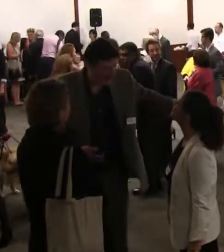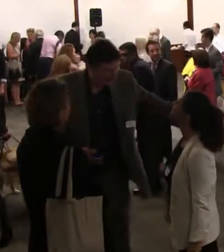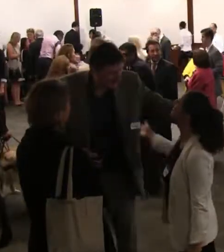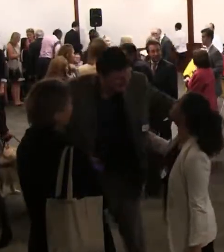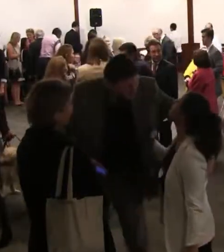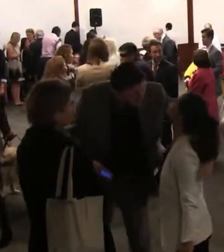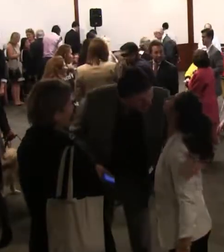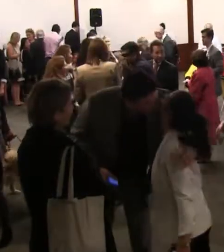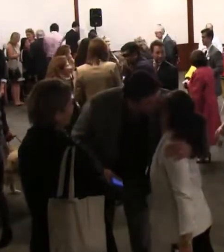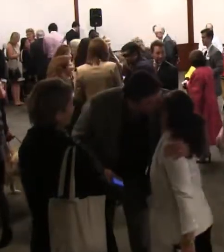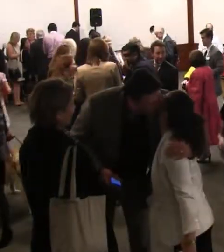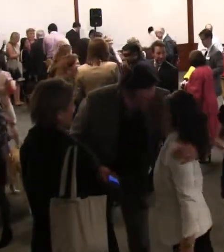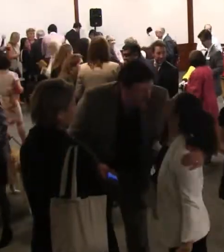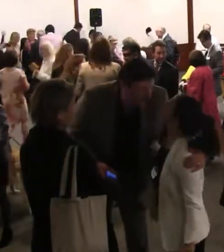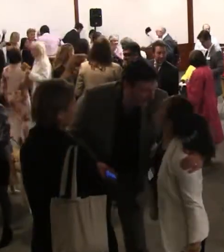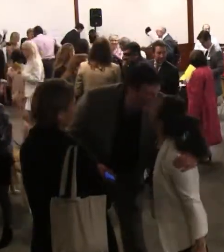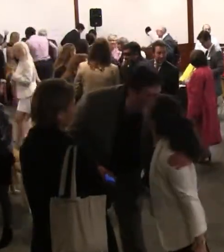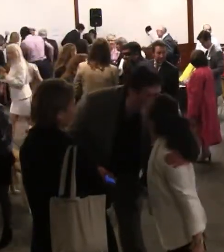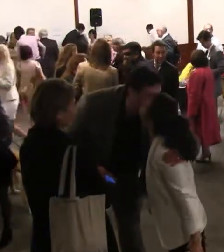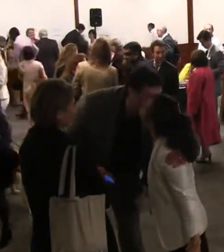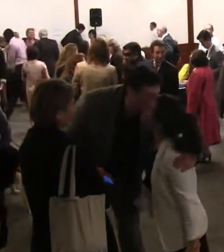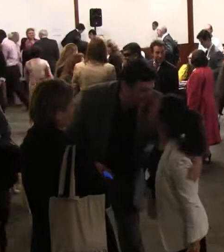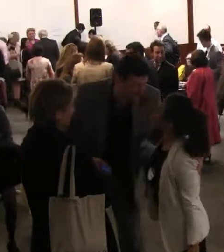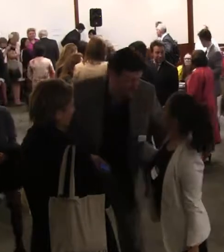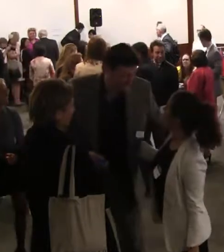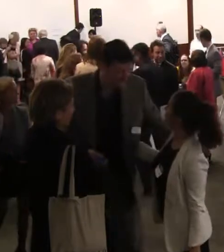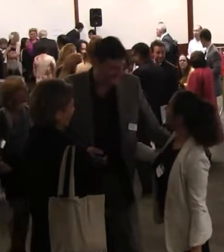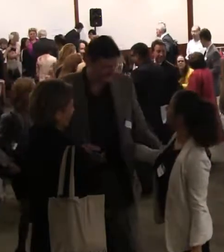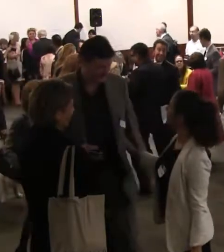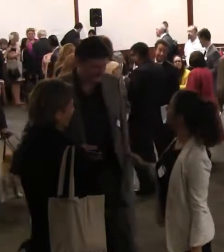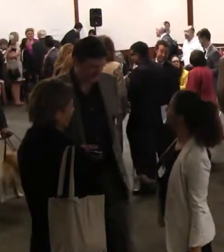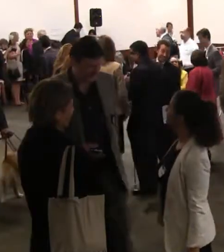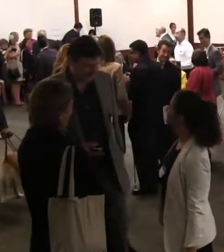to throw her out through the window.